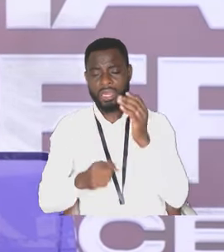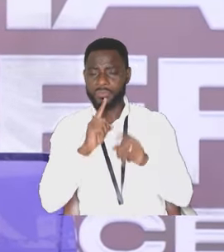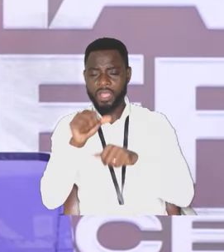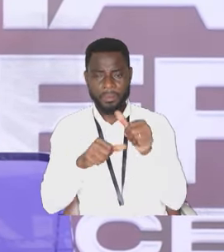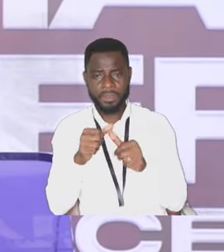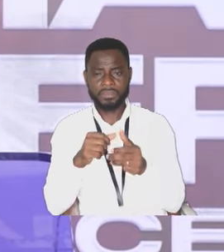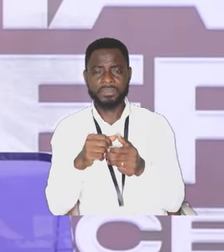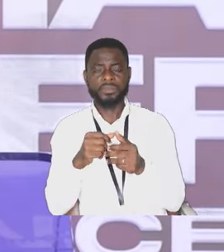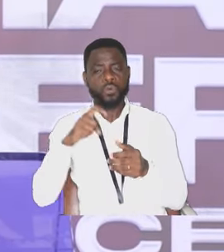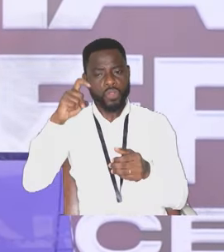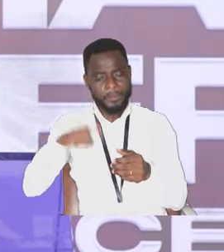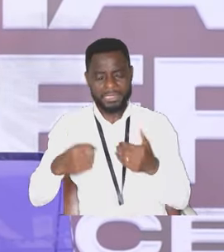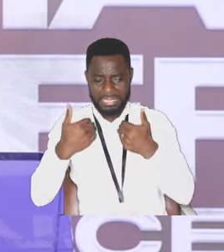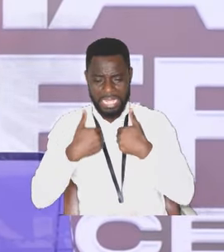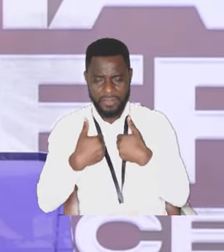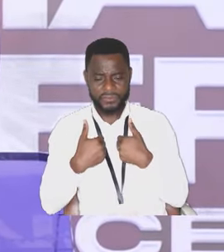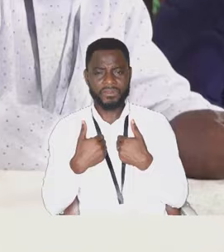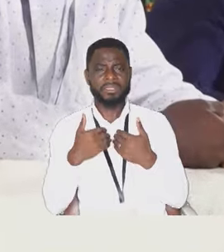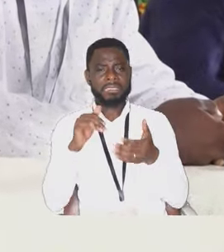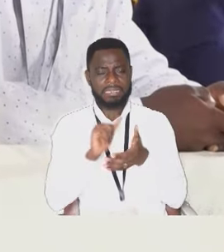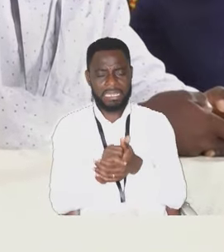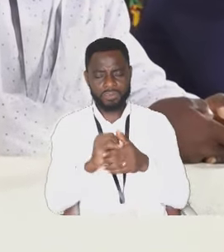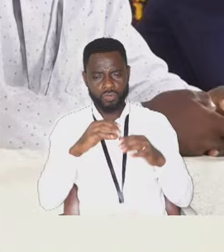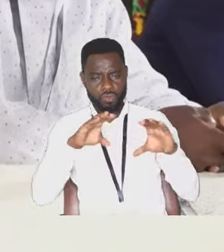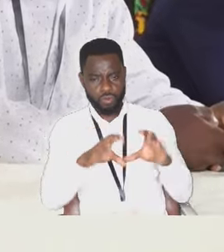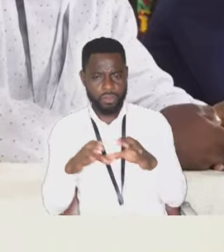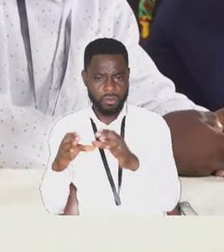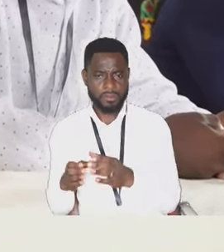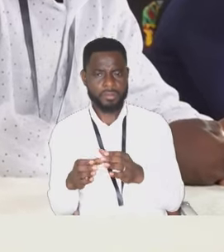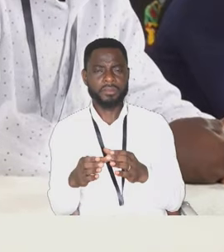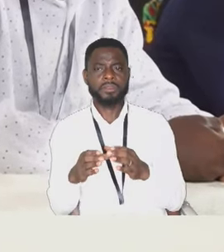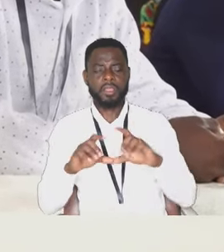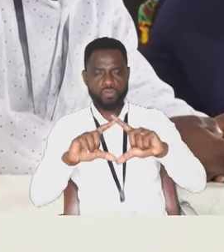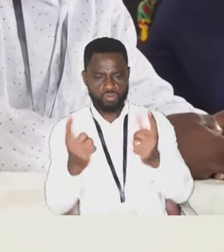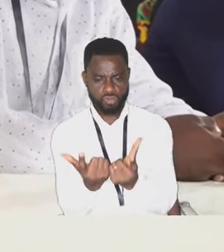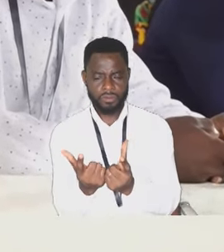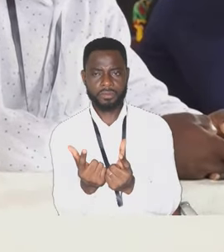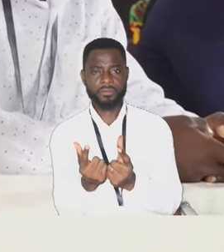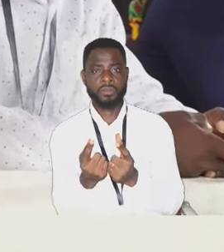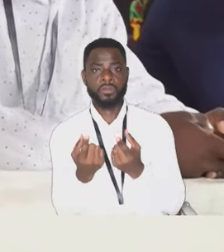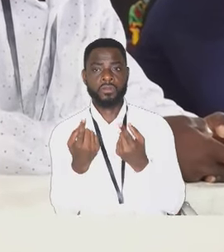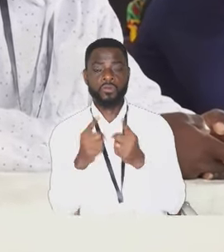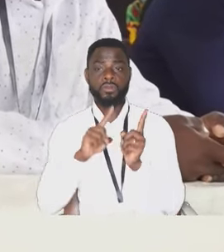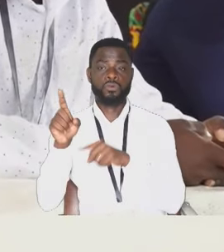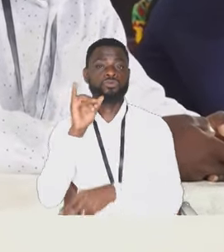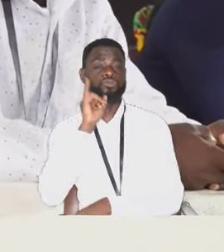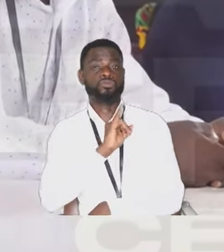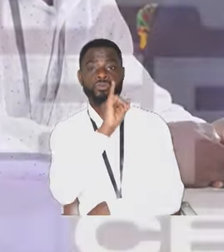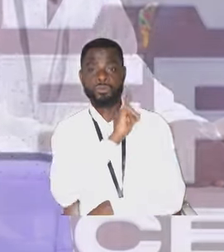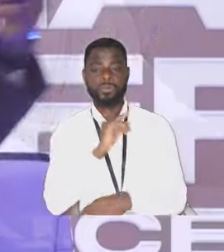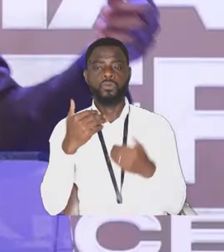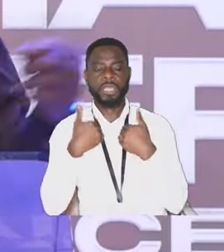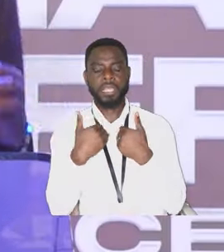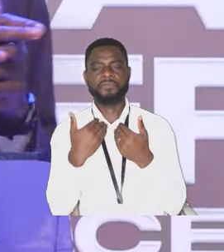is we must have that fraternity. We must have that fraternity. When you go to Israel, they have this kibbutz